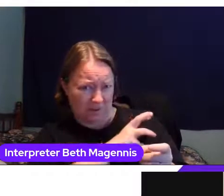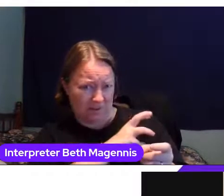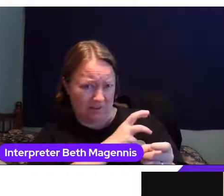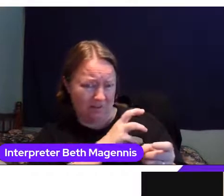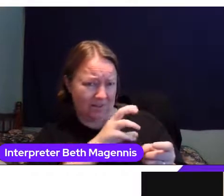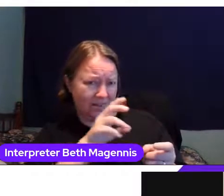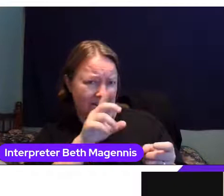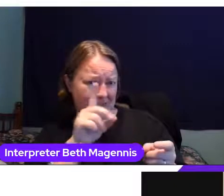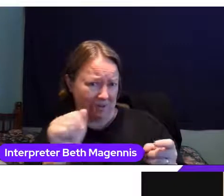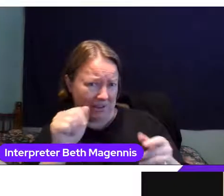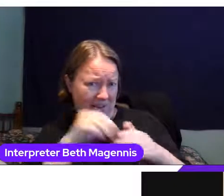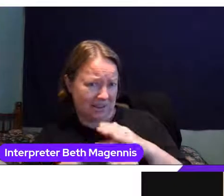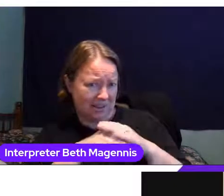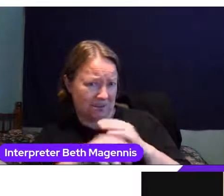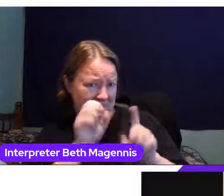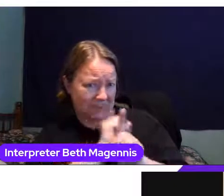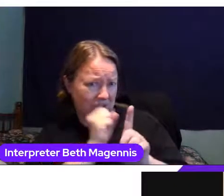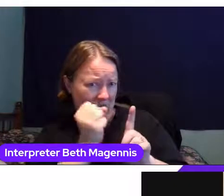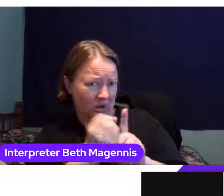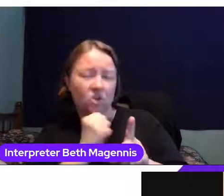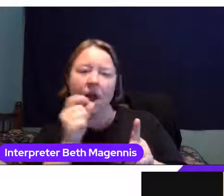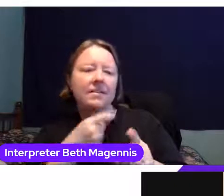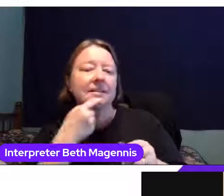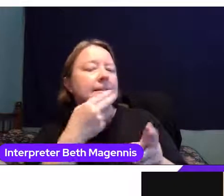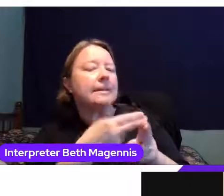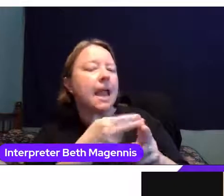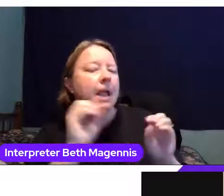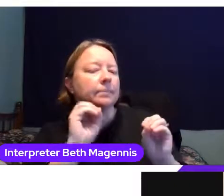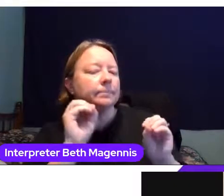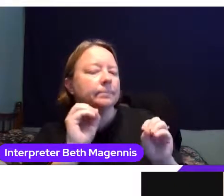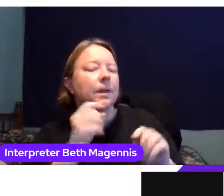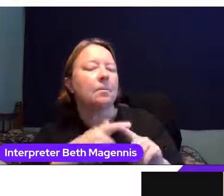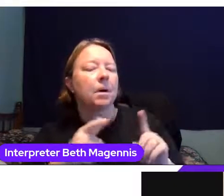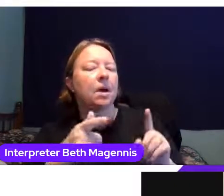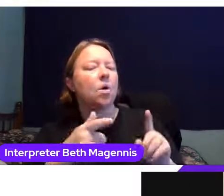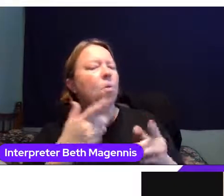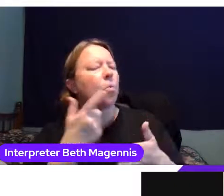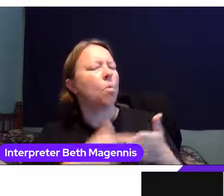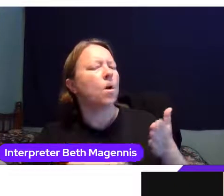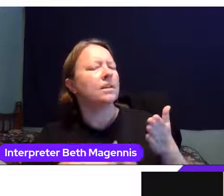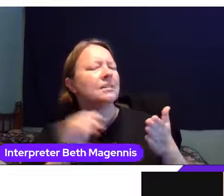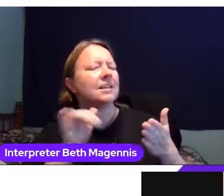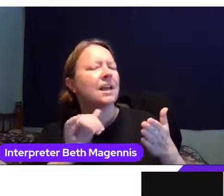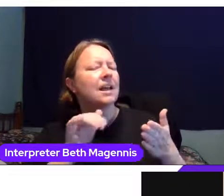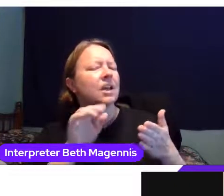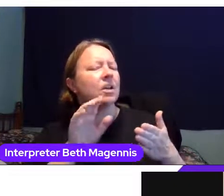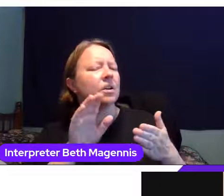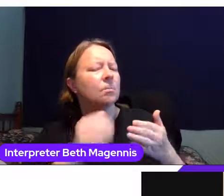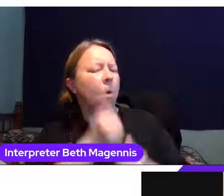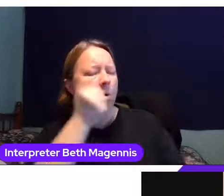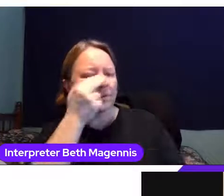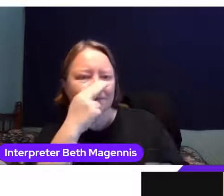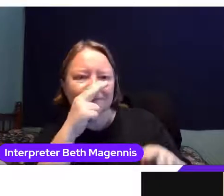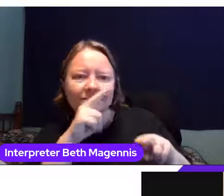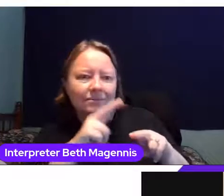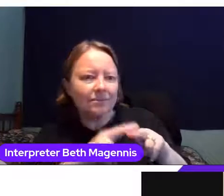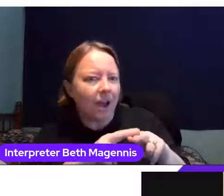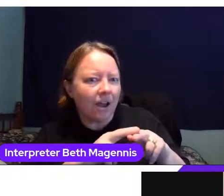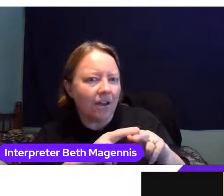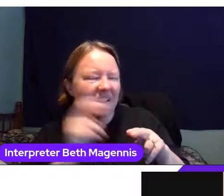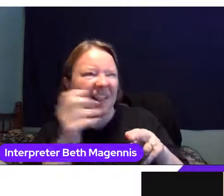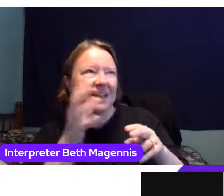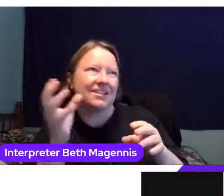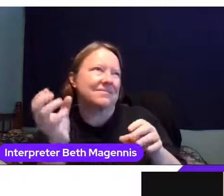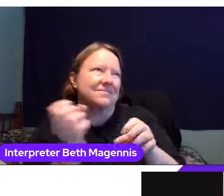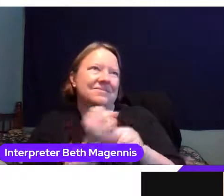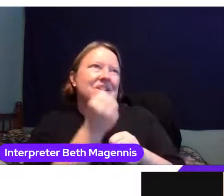disability accessibility situations? Don't have to name names, but just what's been like one of your funnest victories as it relates